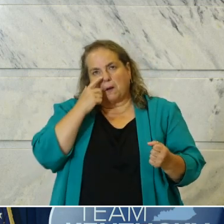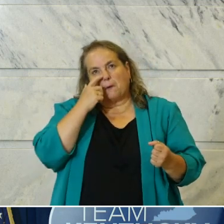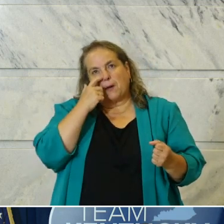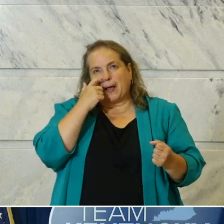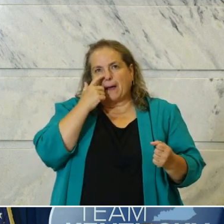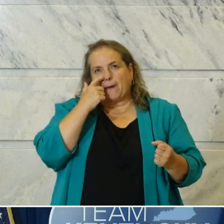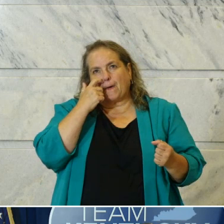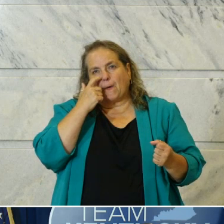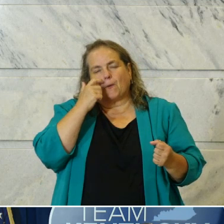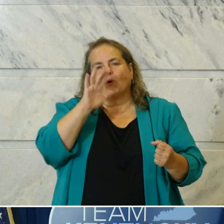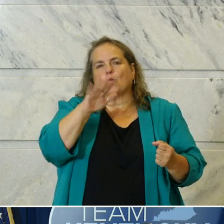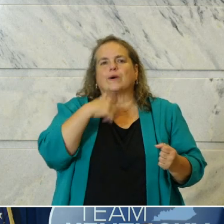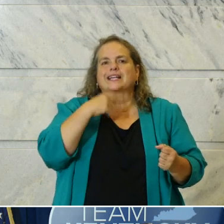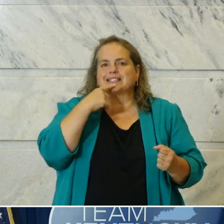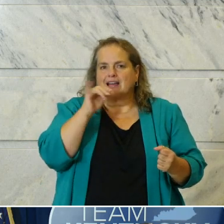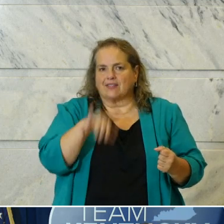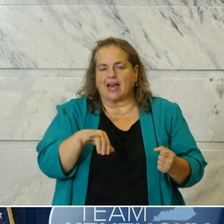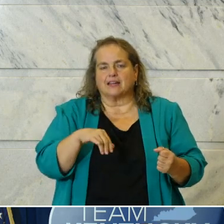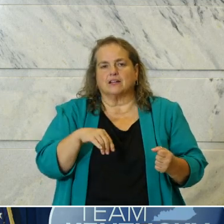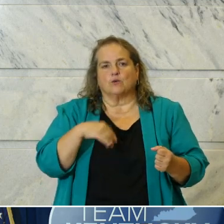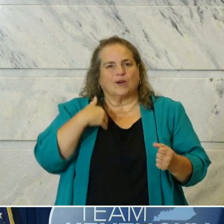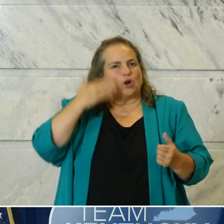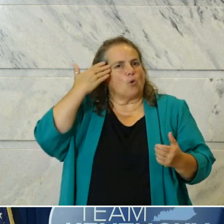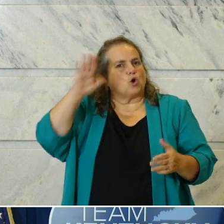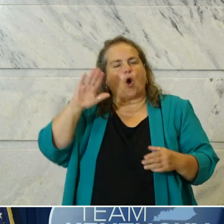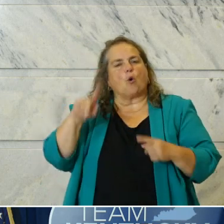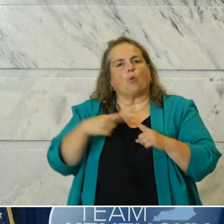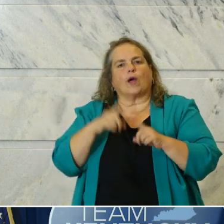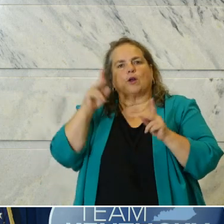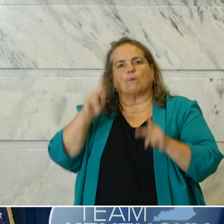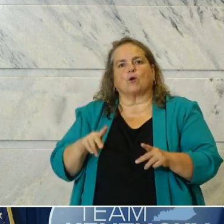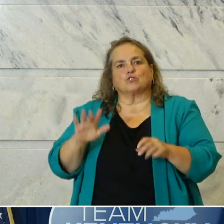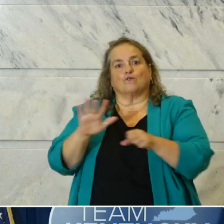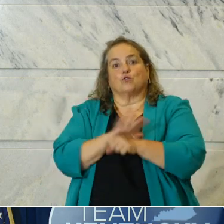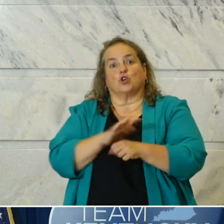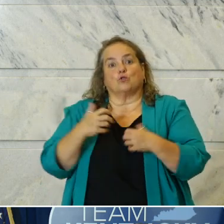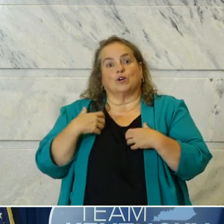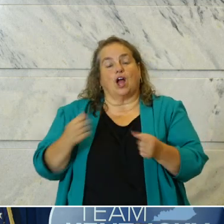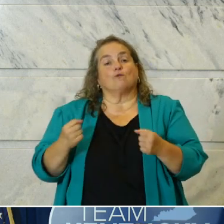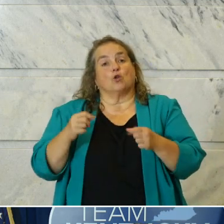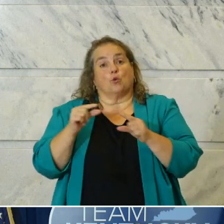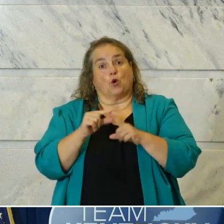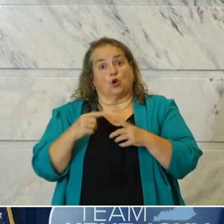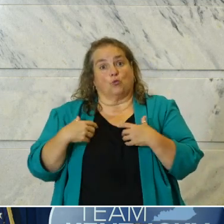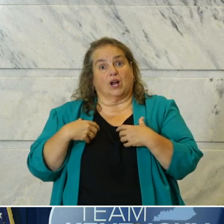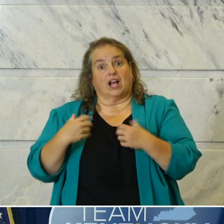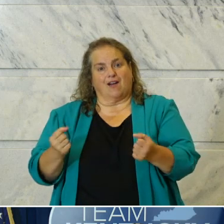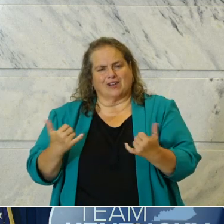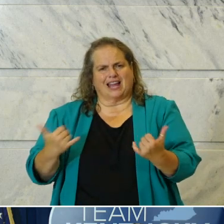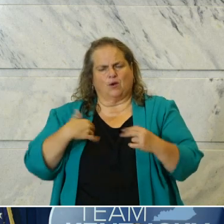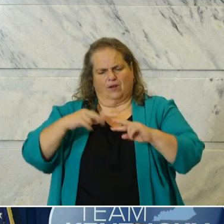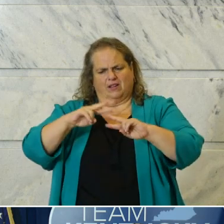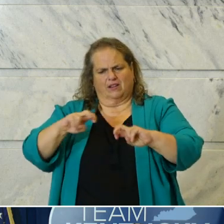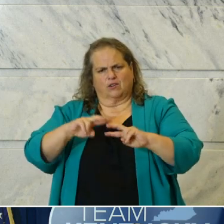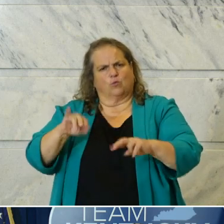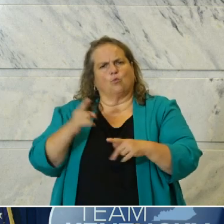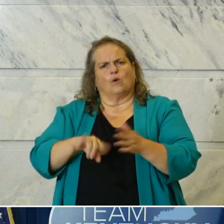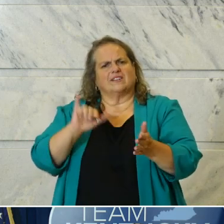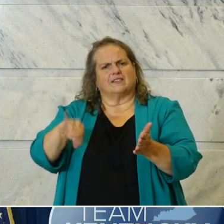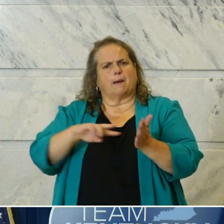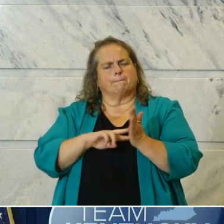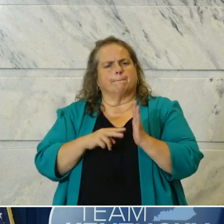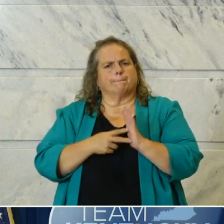that. We don't know when people fully recover. And so the word recovered is something that we're looking at right now. We're